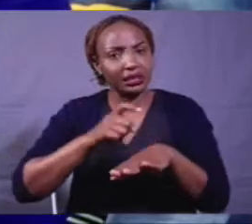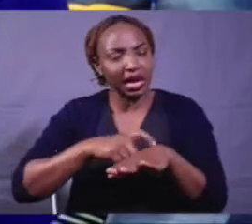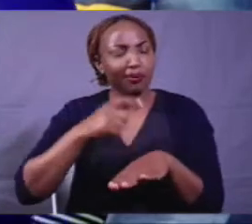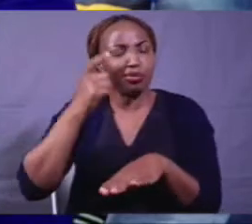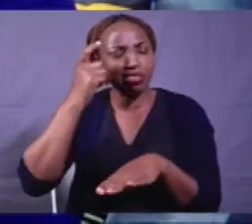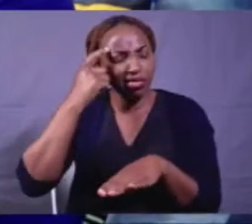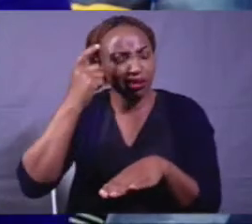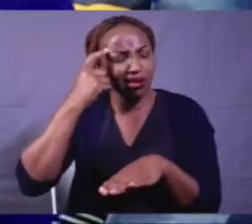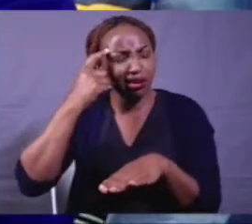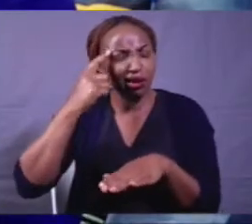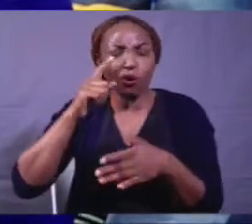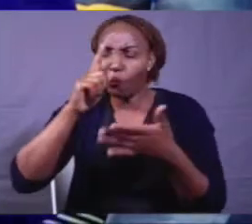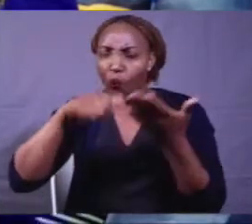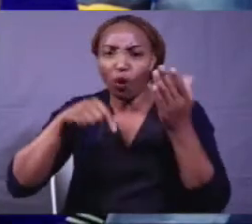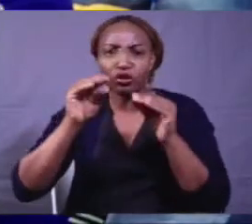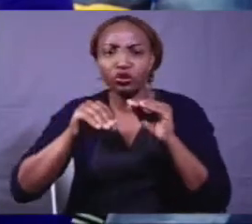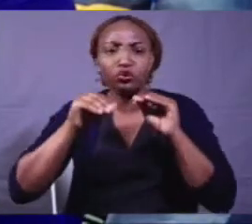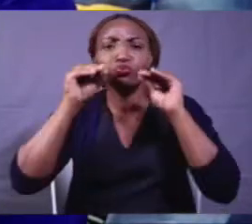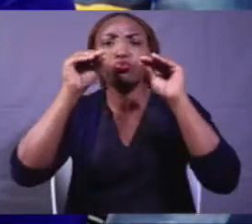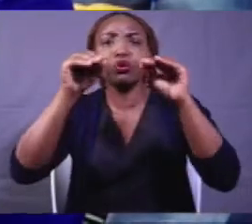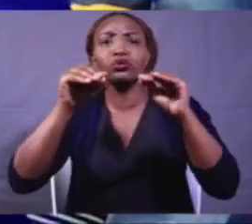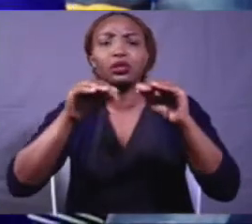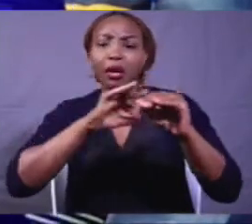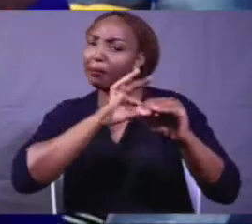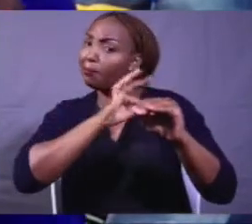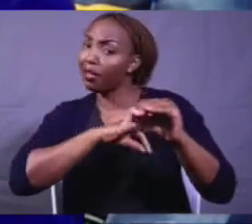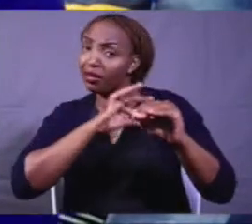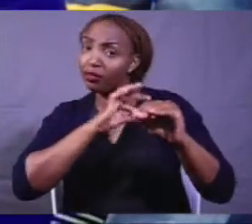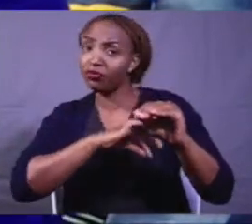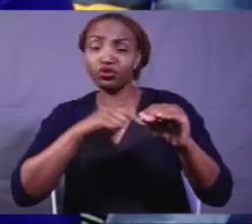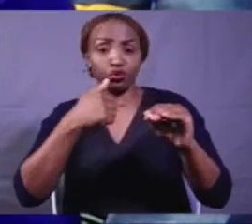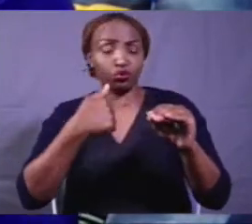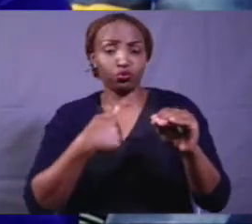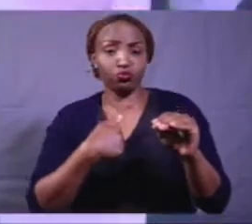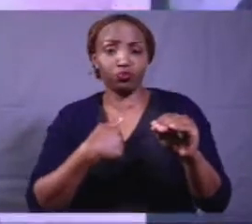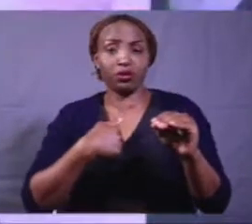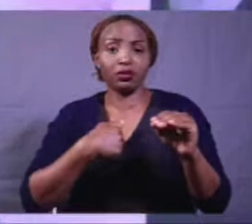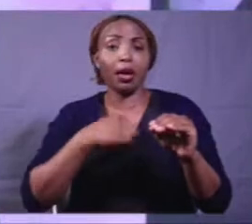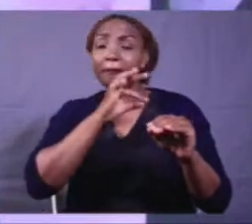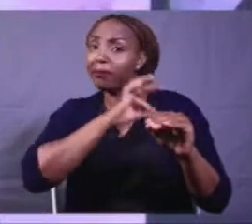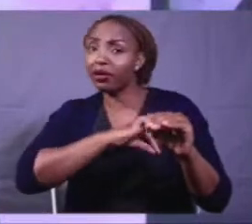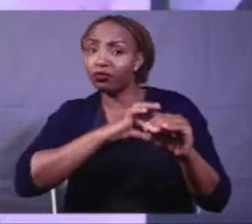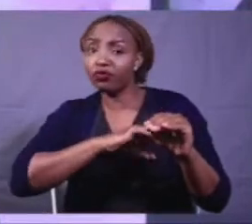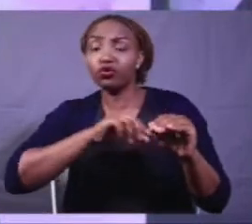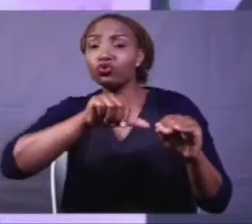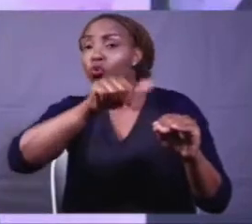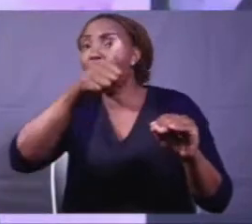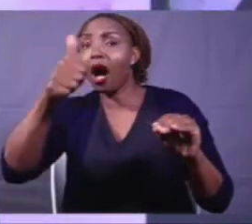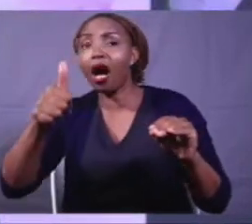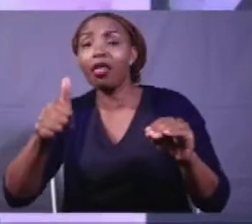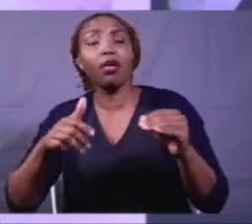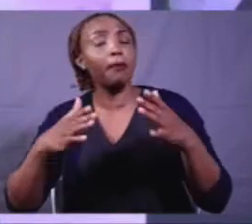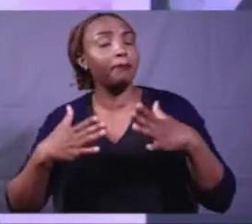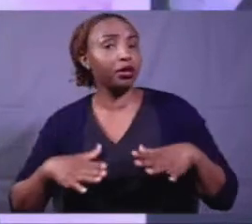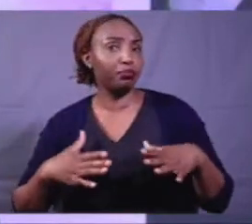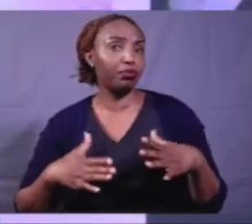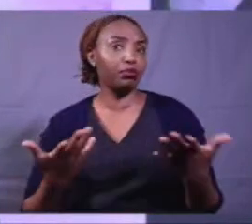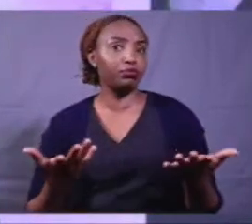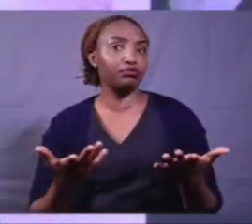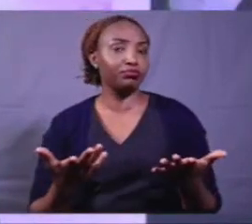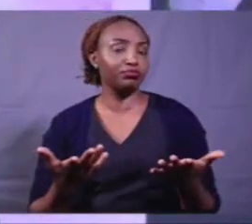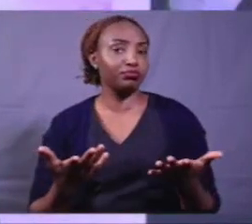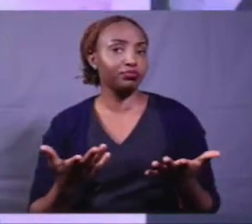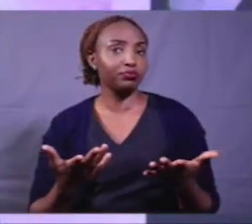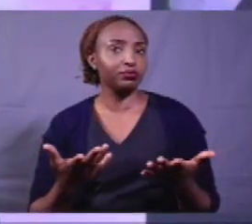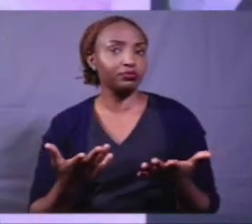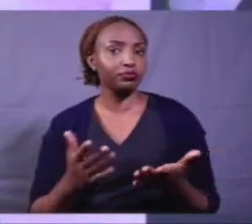it beneficial to me and to the people who are actually seeing what I am posting? Thank you. Wakili, do we have a law that